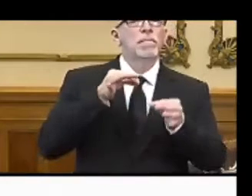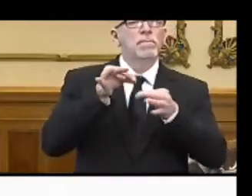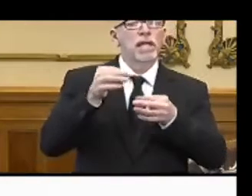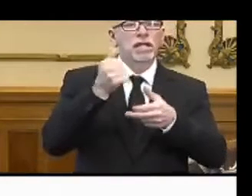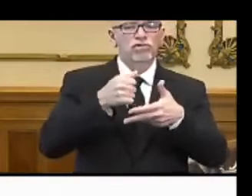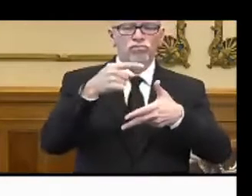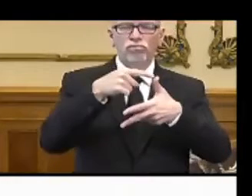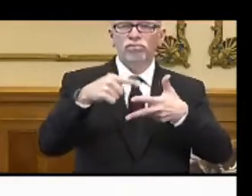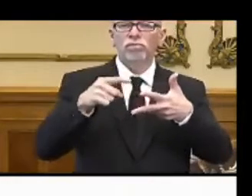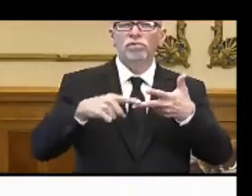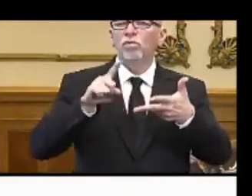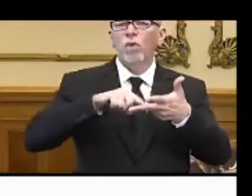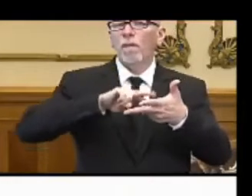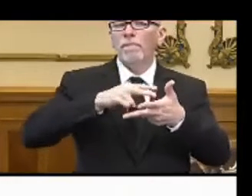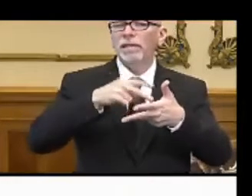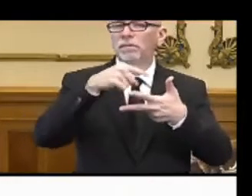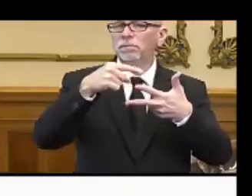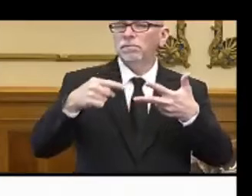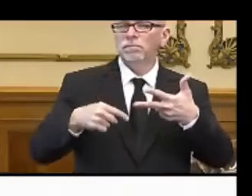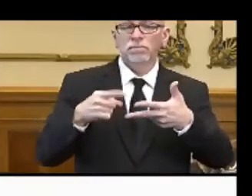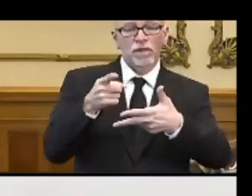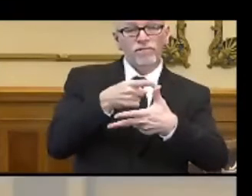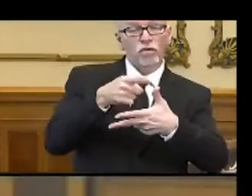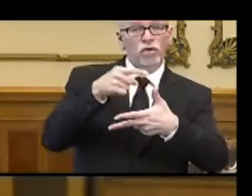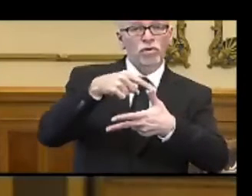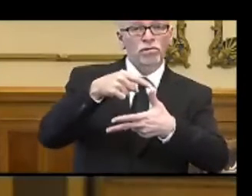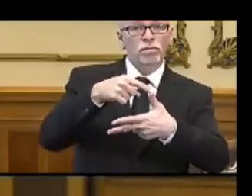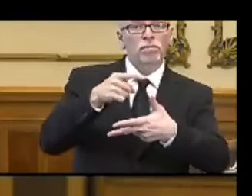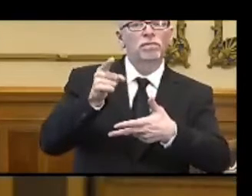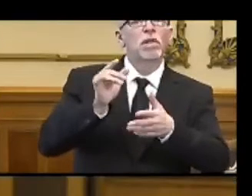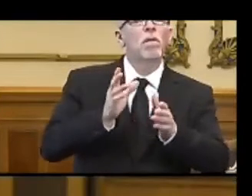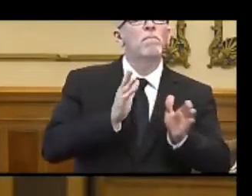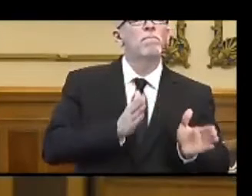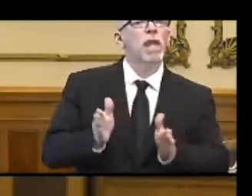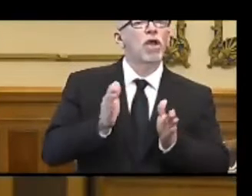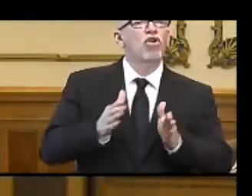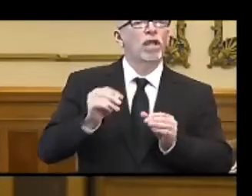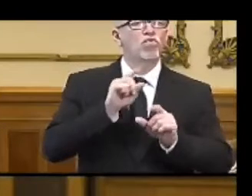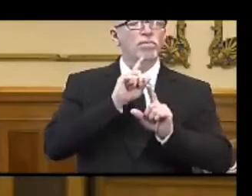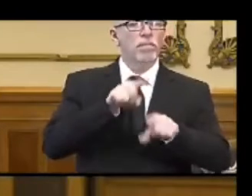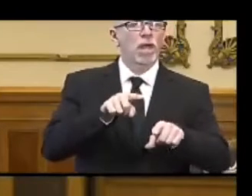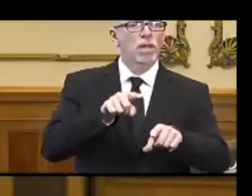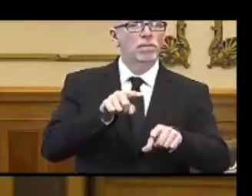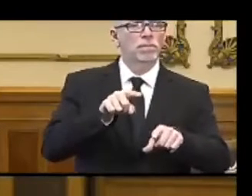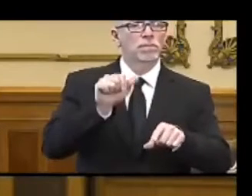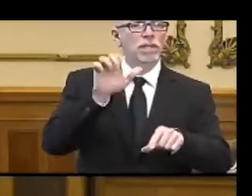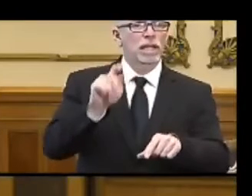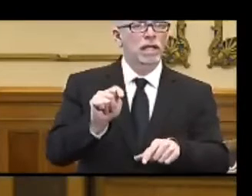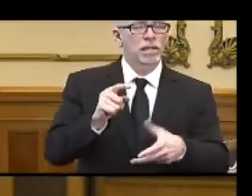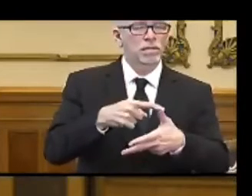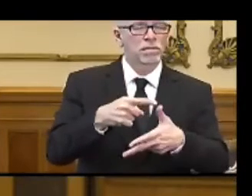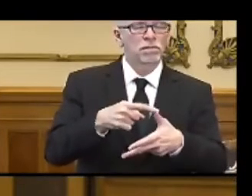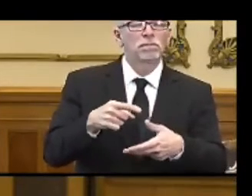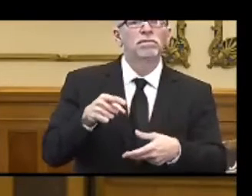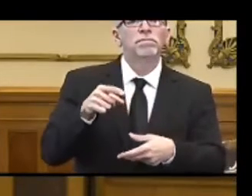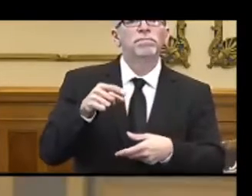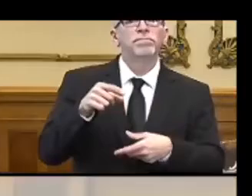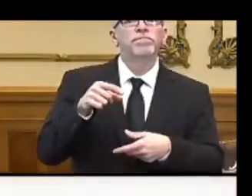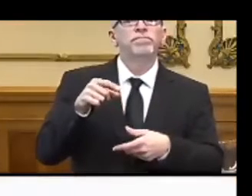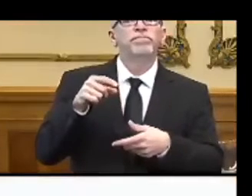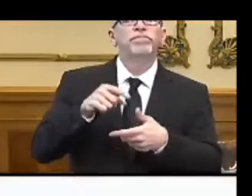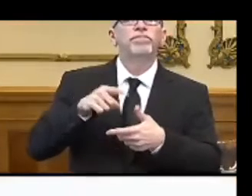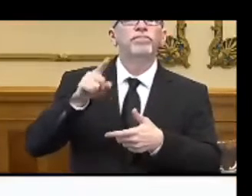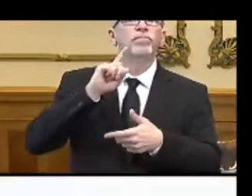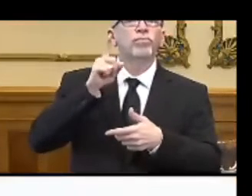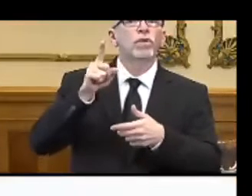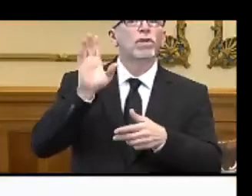one at a time. The first package, the Preparedness and Response Act, was primarily